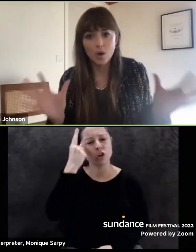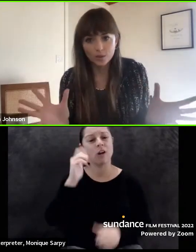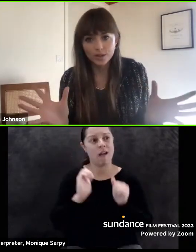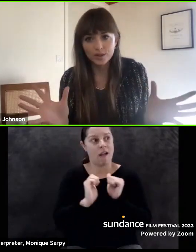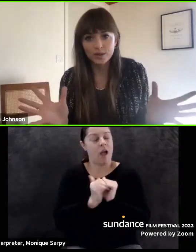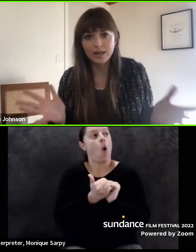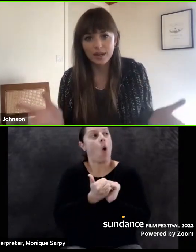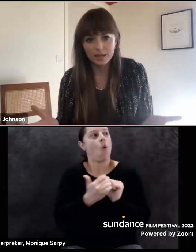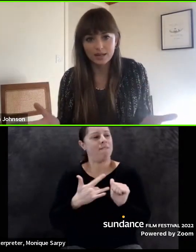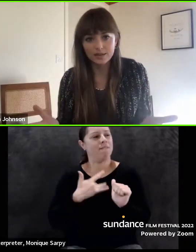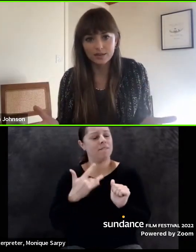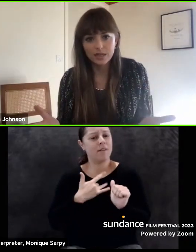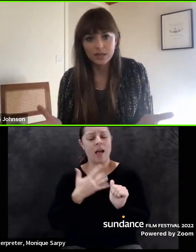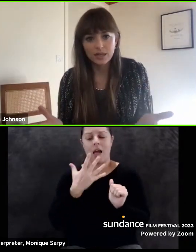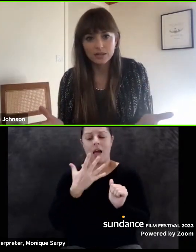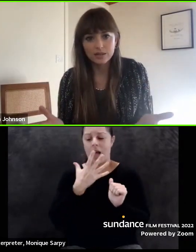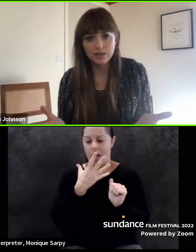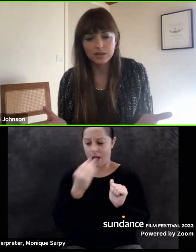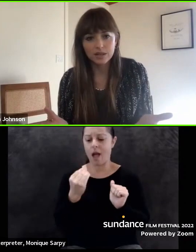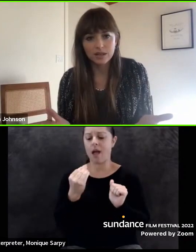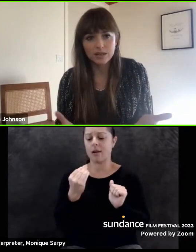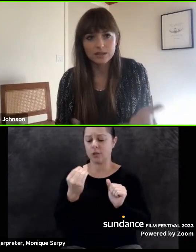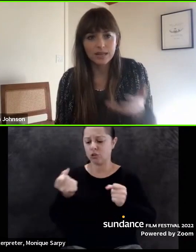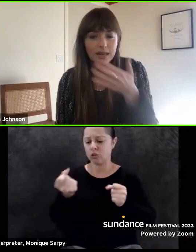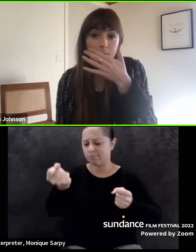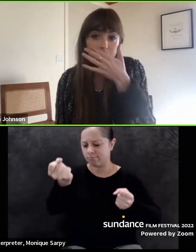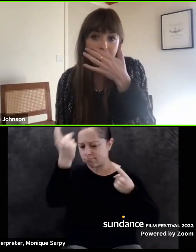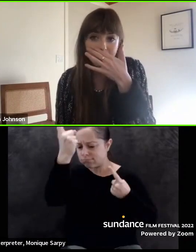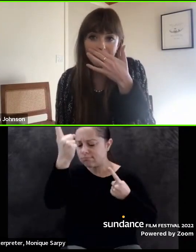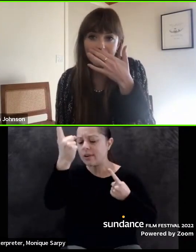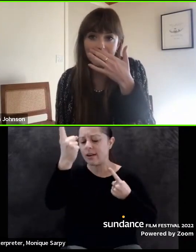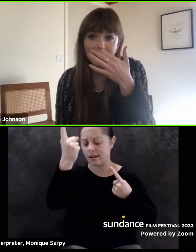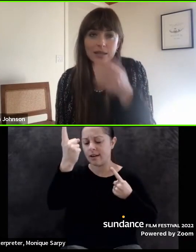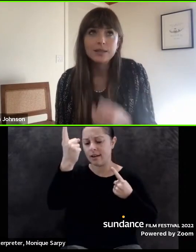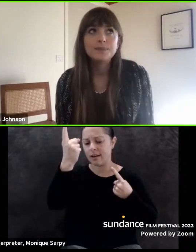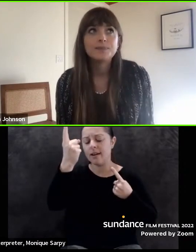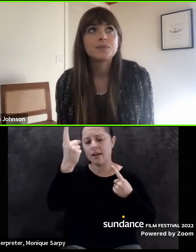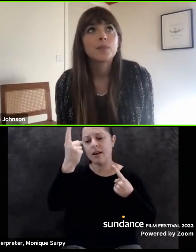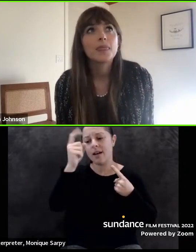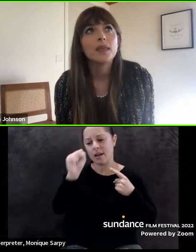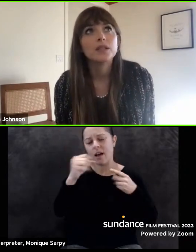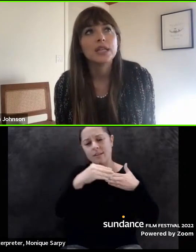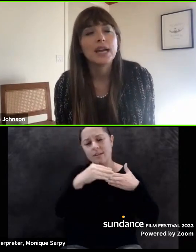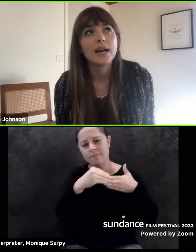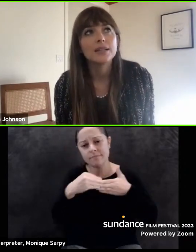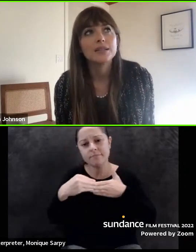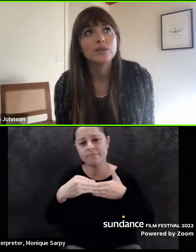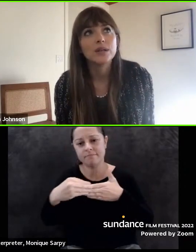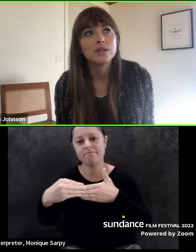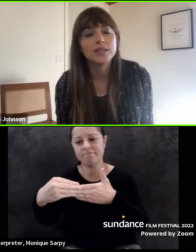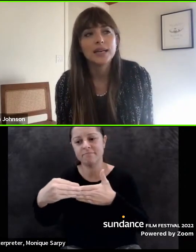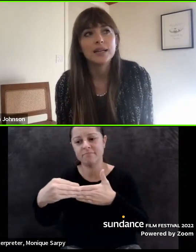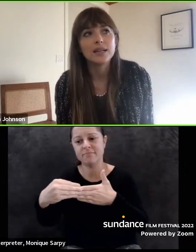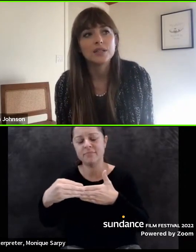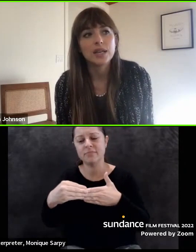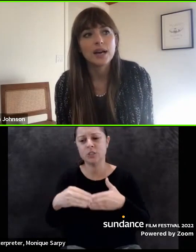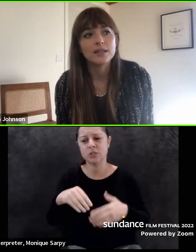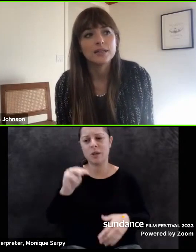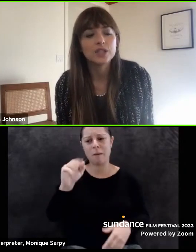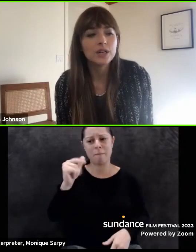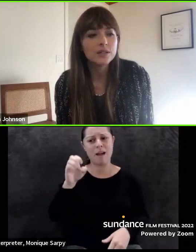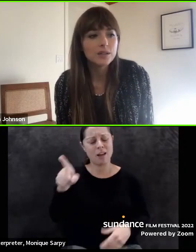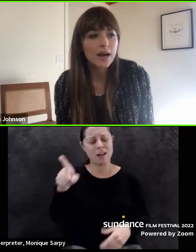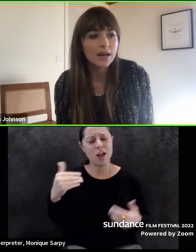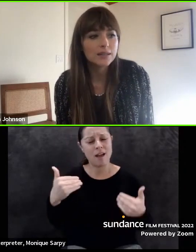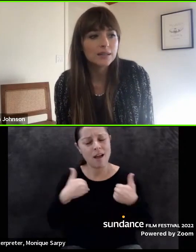able to hold you and guide you. And so there's like an empathy, I think, that she has, or an understanding that she